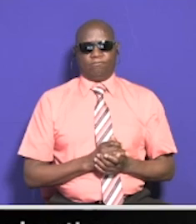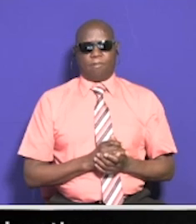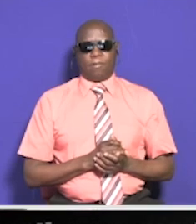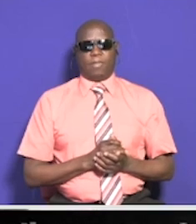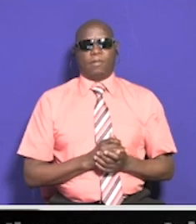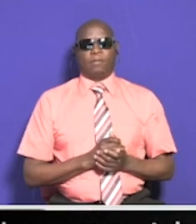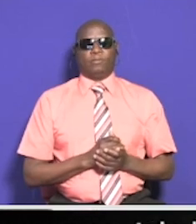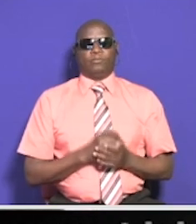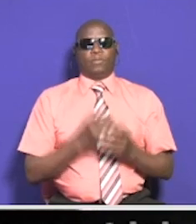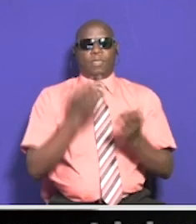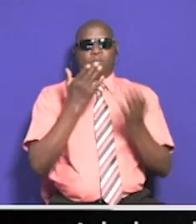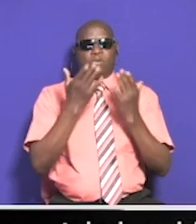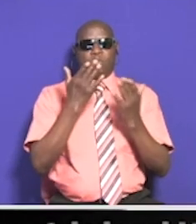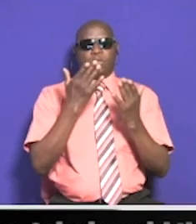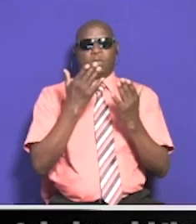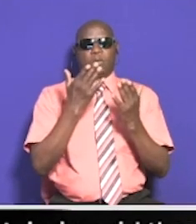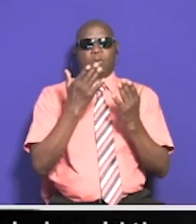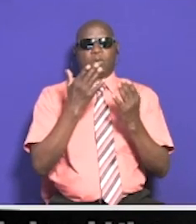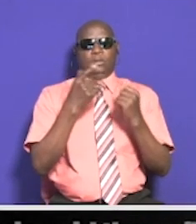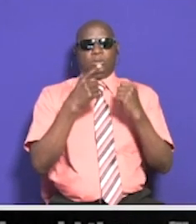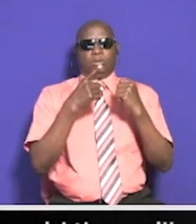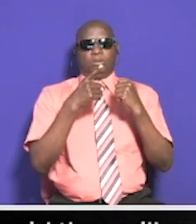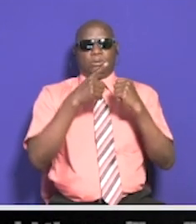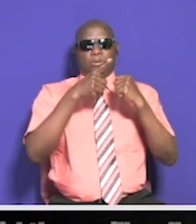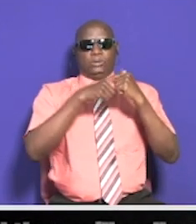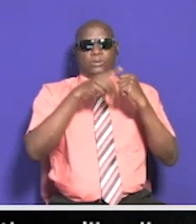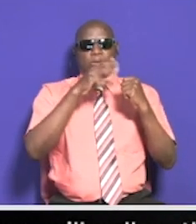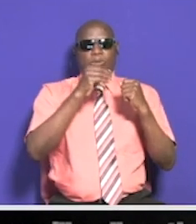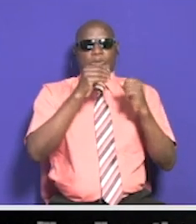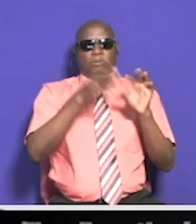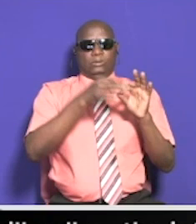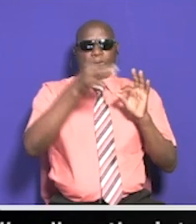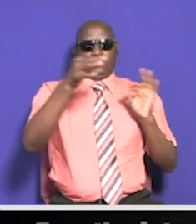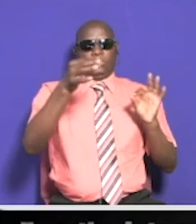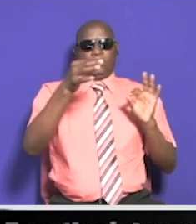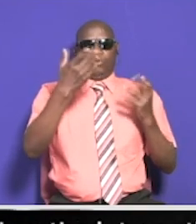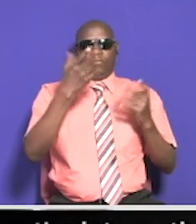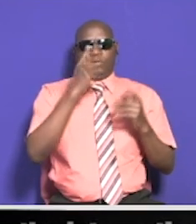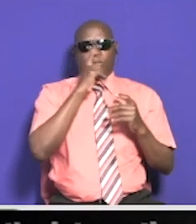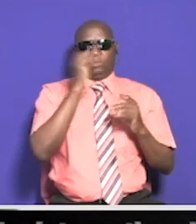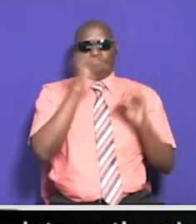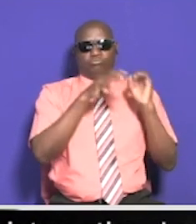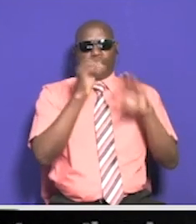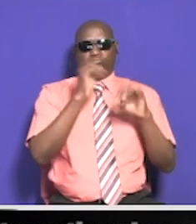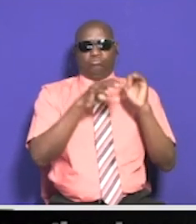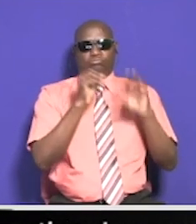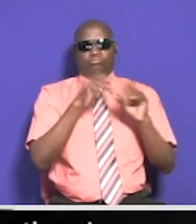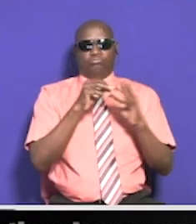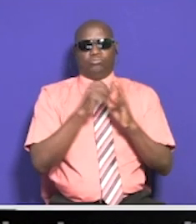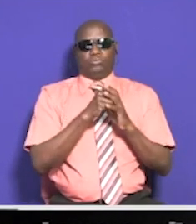Maybe now it's well over 60 hectares of dump site. The estimated potential for